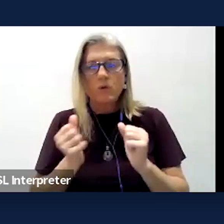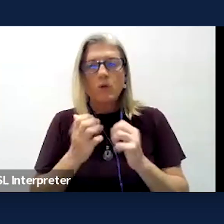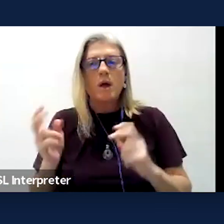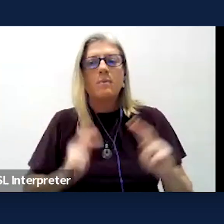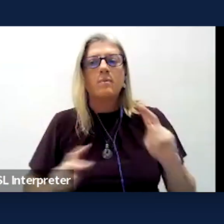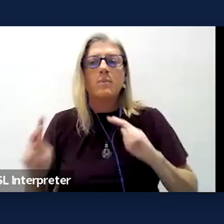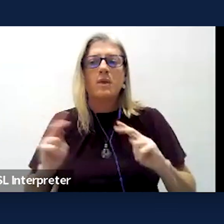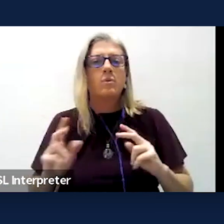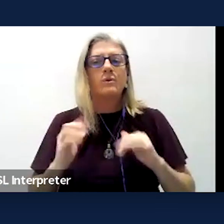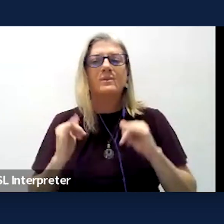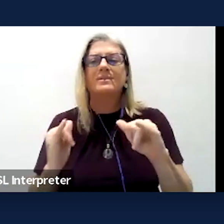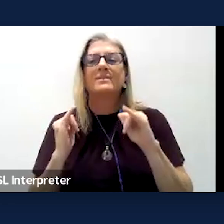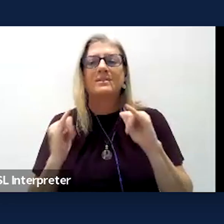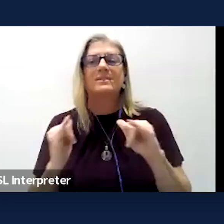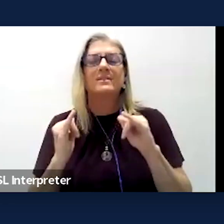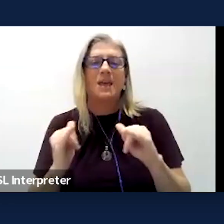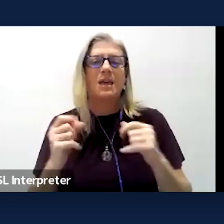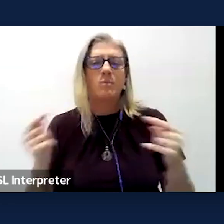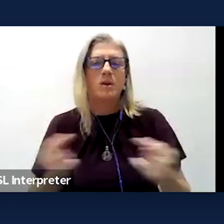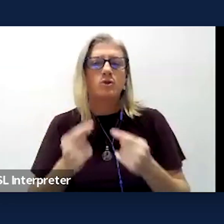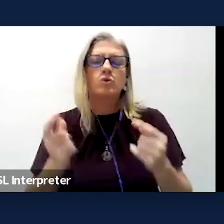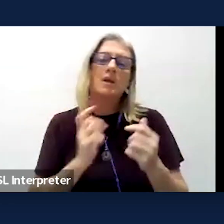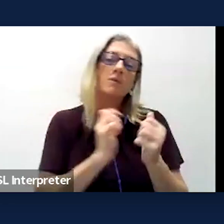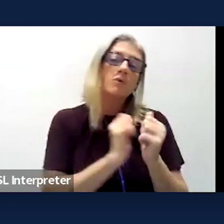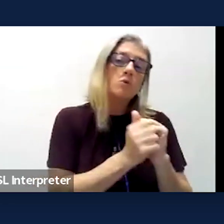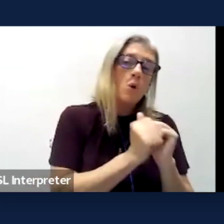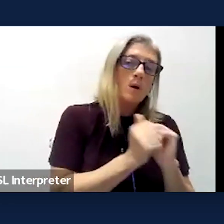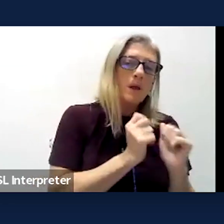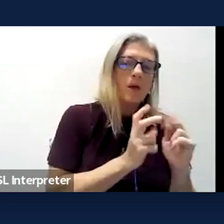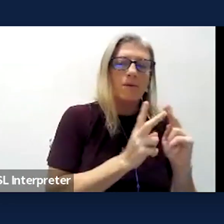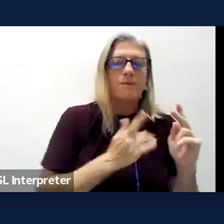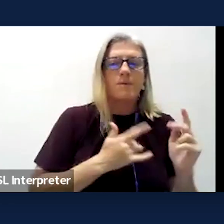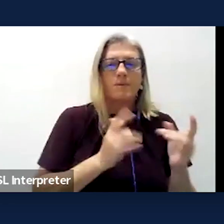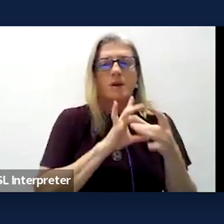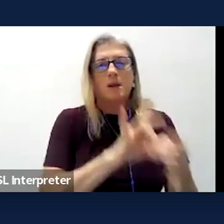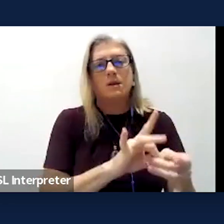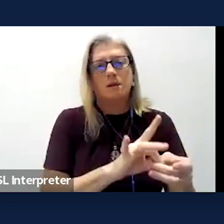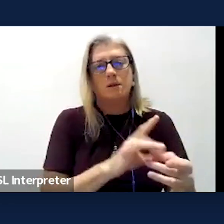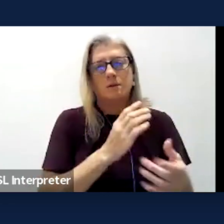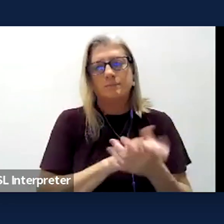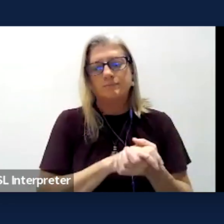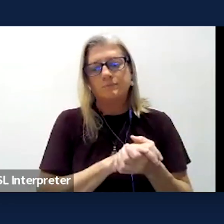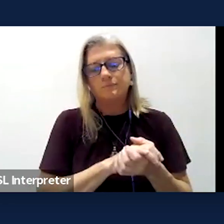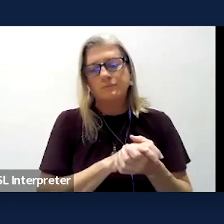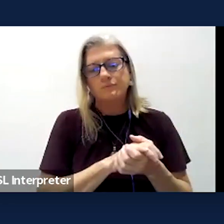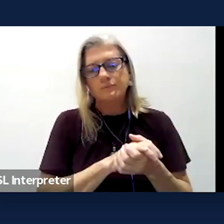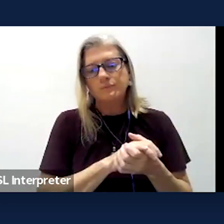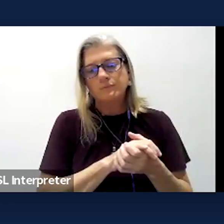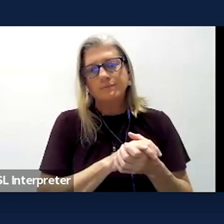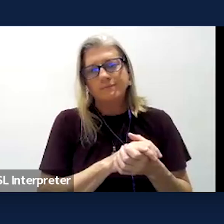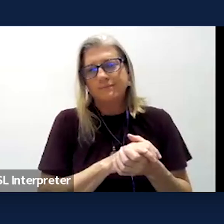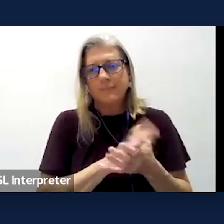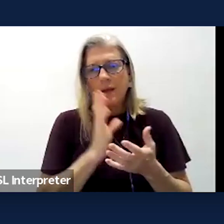level of injury there that were into sports and I just connected with really well. And I don't